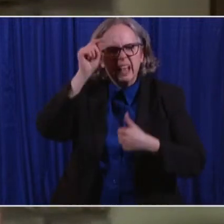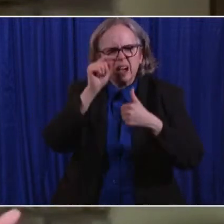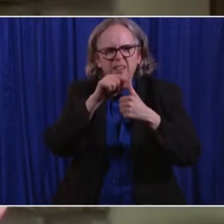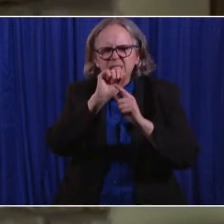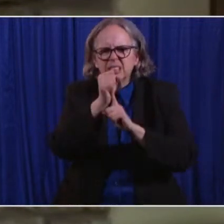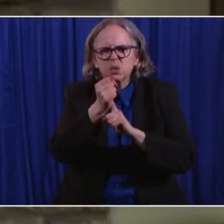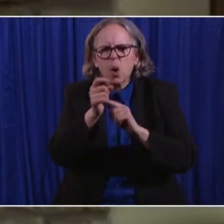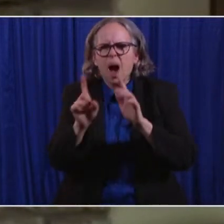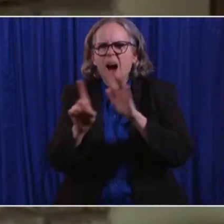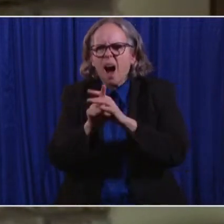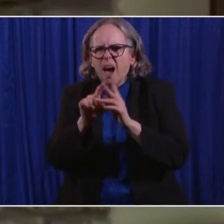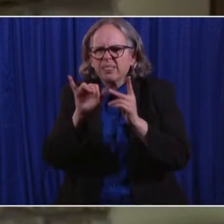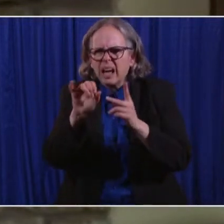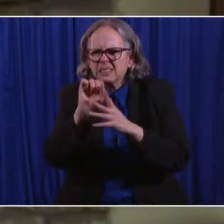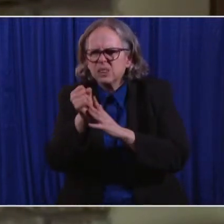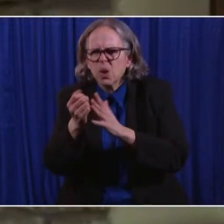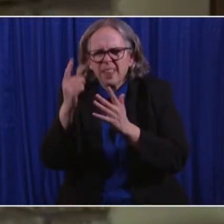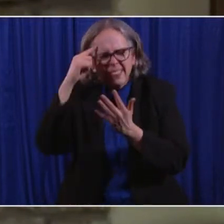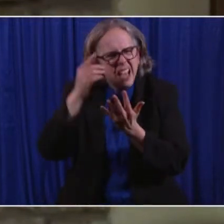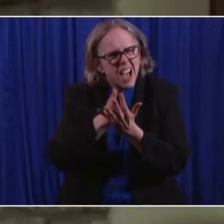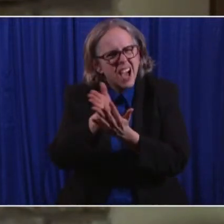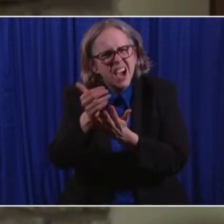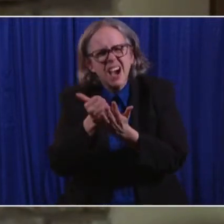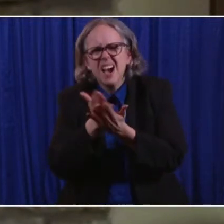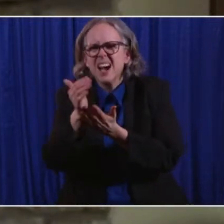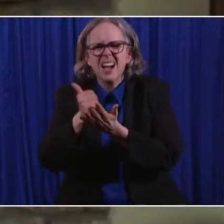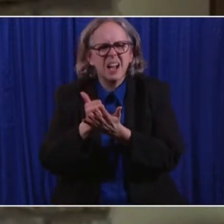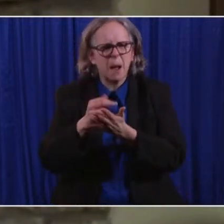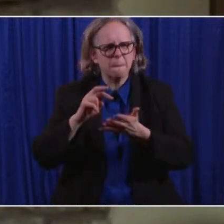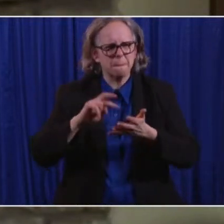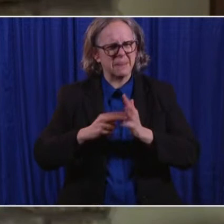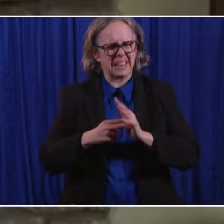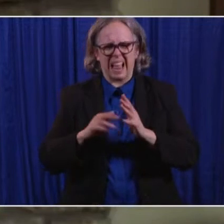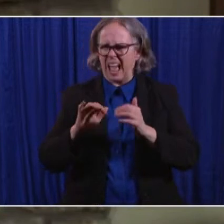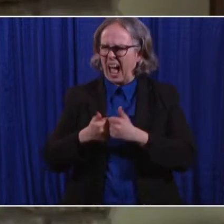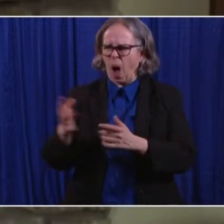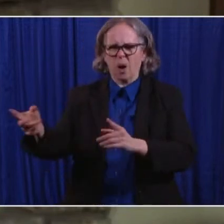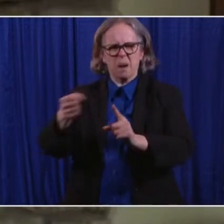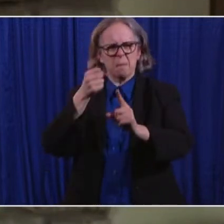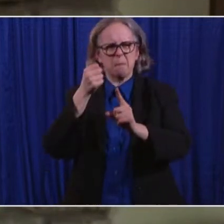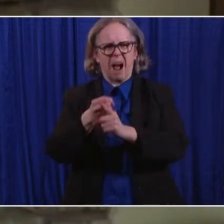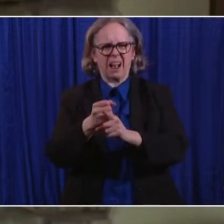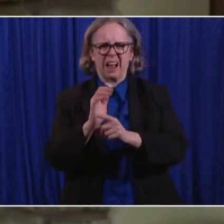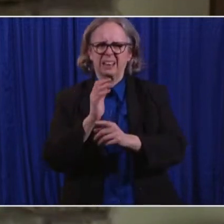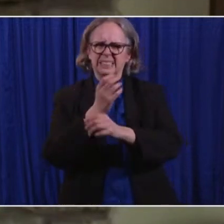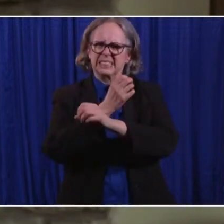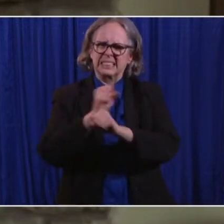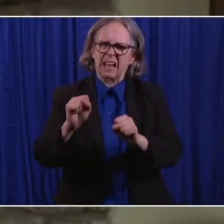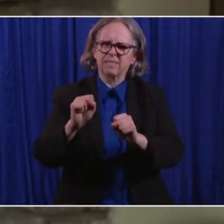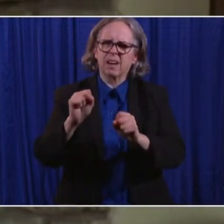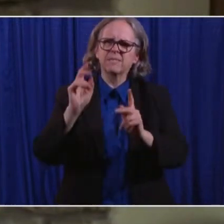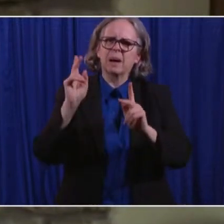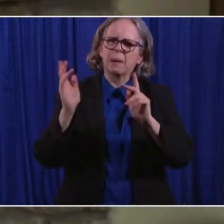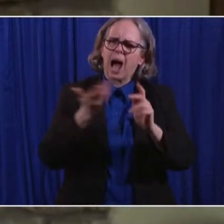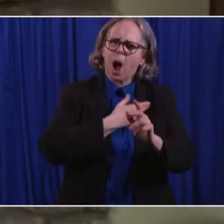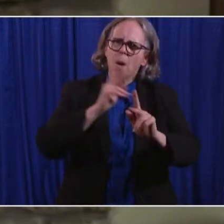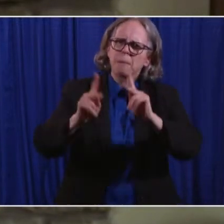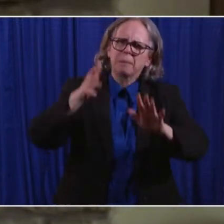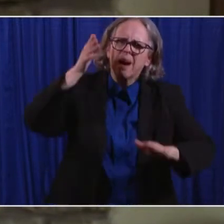it would mean for the safety of their fellow citizens in the future. And the